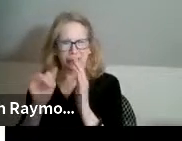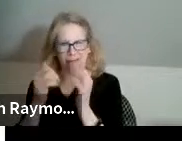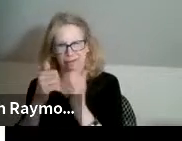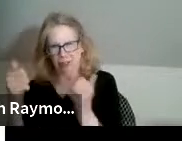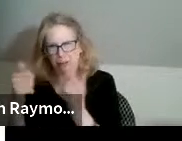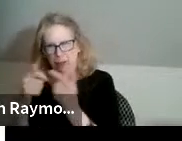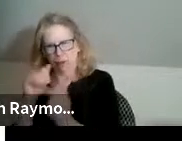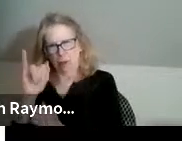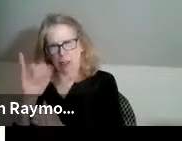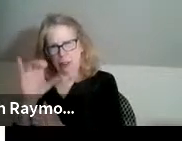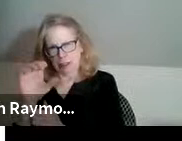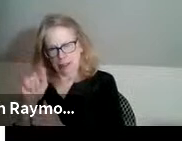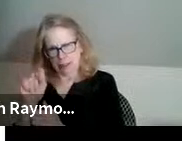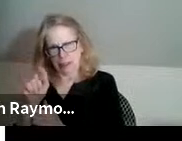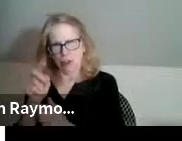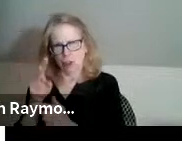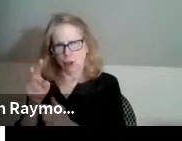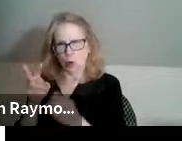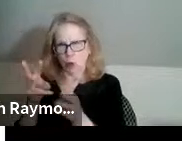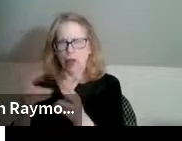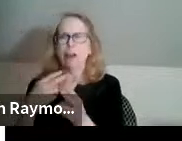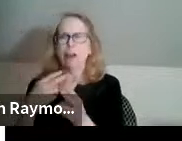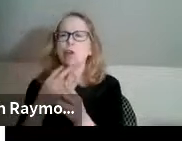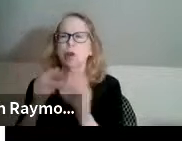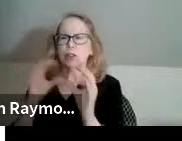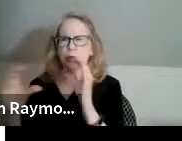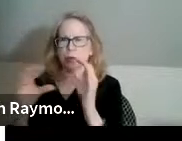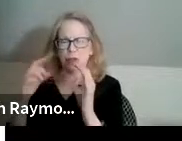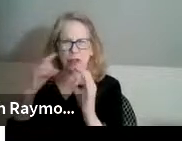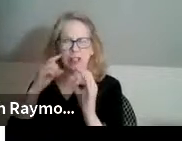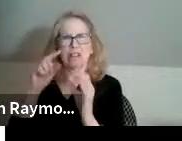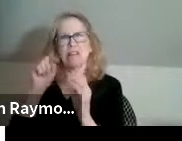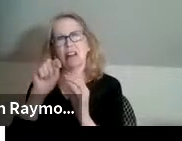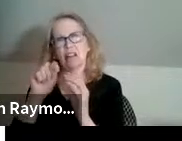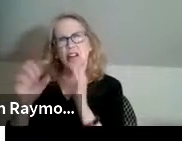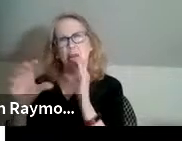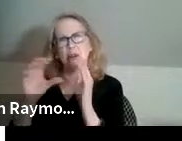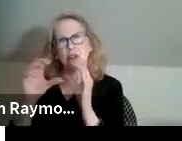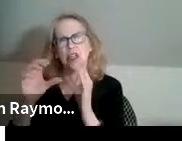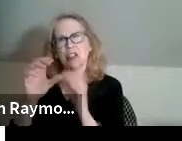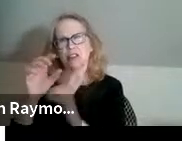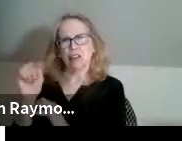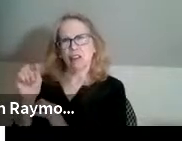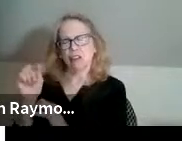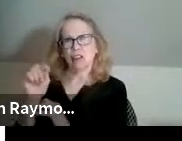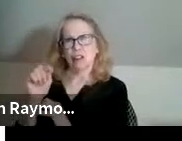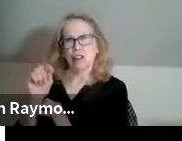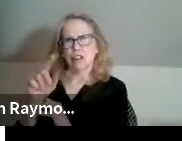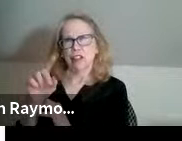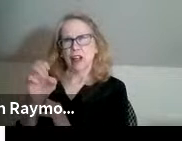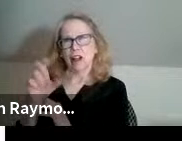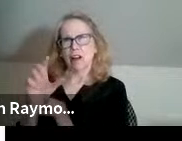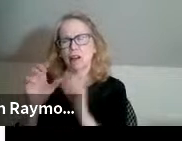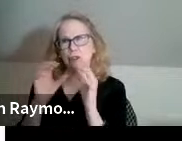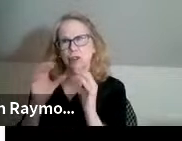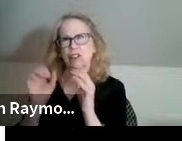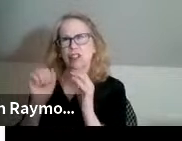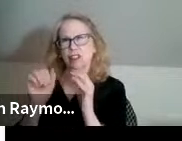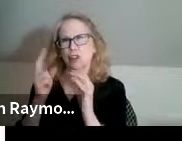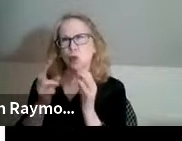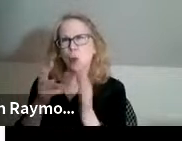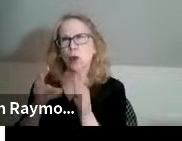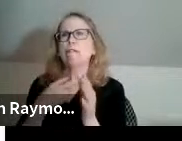from ICT with two-way voice communication. Think of telecommunications, that is two-way voice communication. Then we also talk about